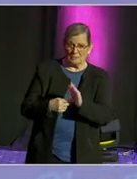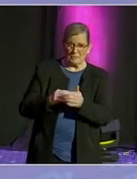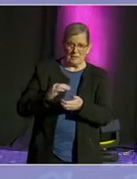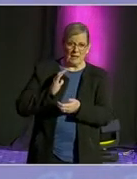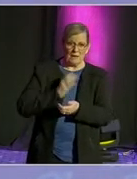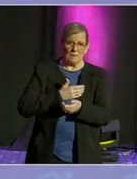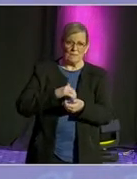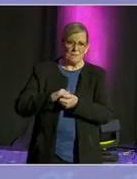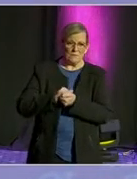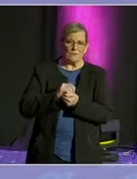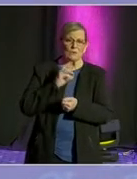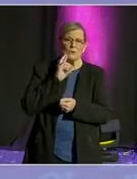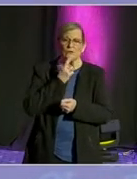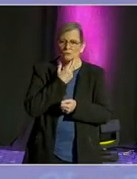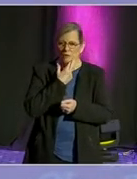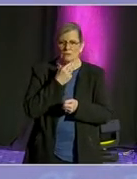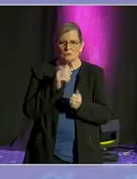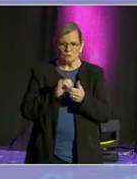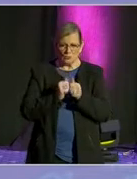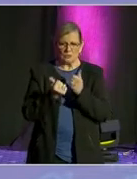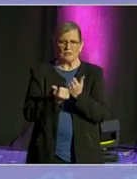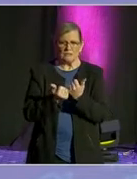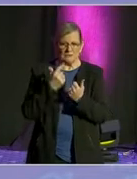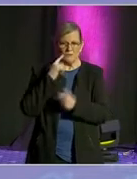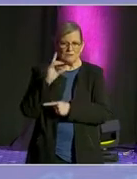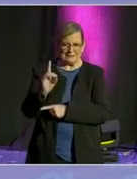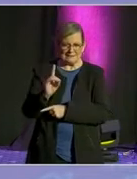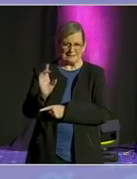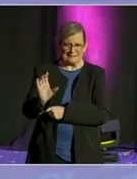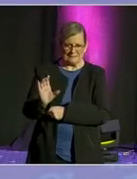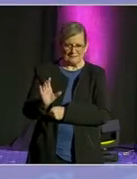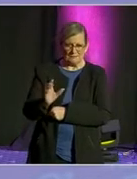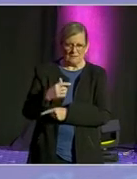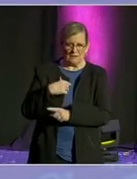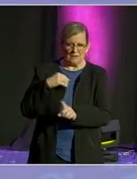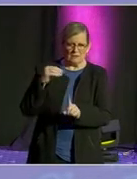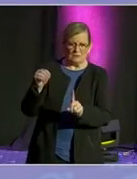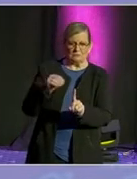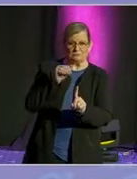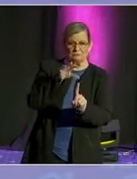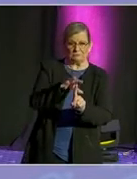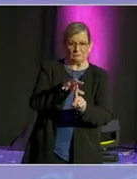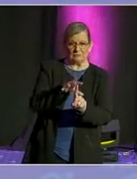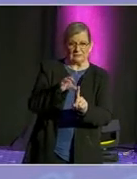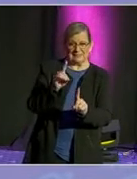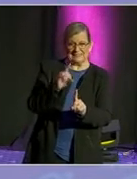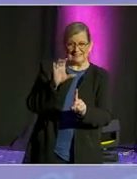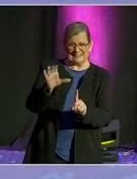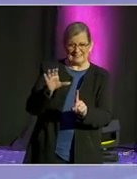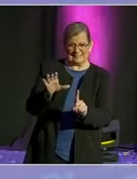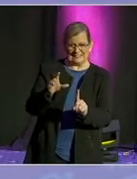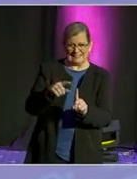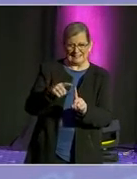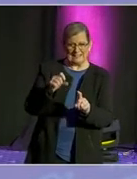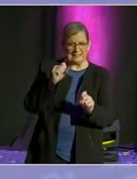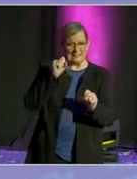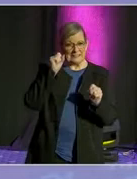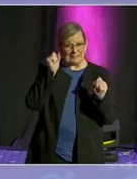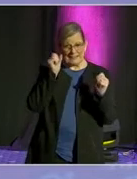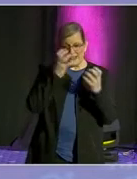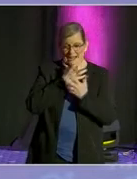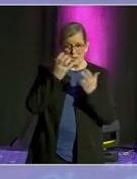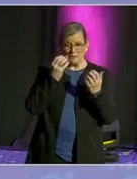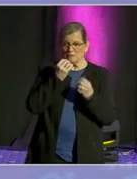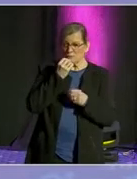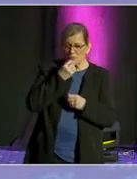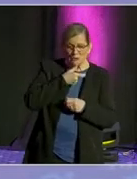Association of Metropolitan Washington. This will shine a spotlight on the region's dynamic food and drink options, and I encourage everyone to